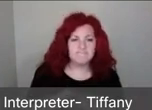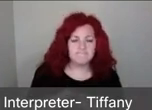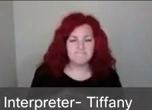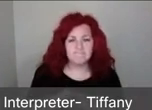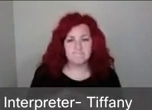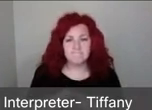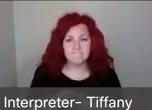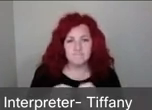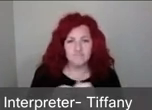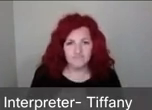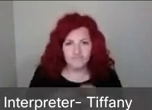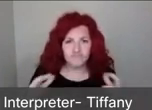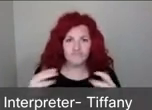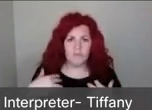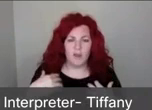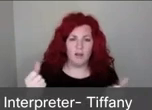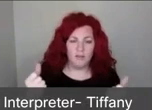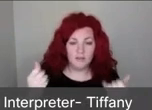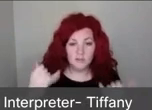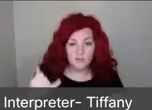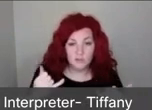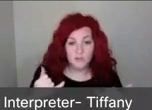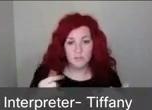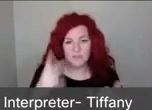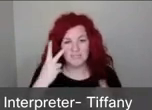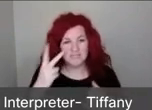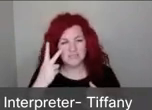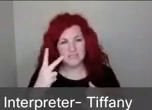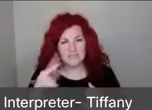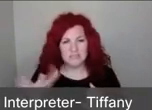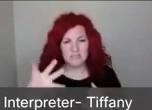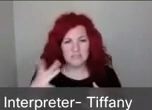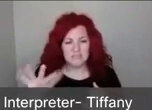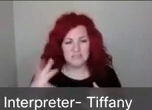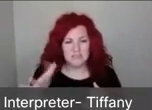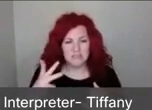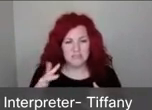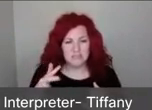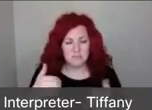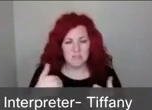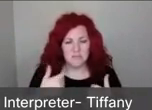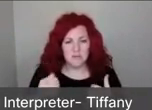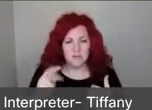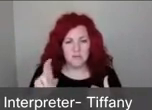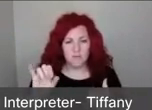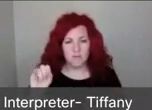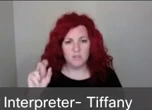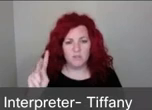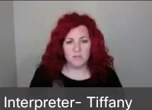vibrant and healthy as they are now. But I see that it's kind of, they're kind of at risk.